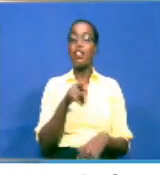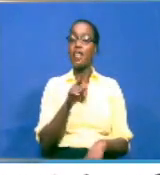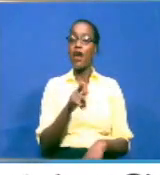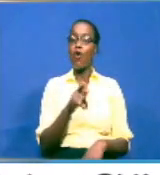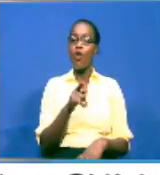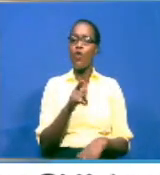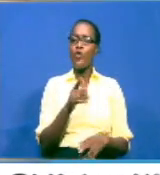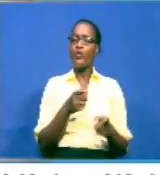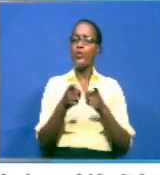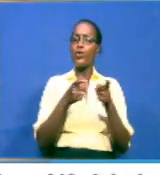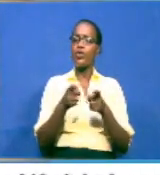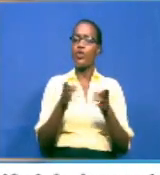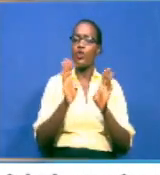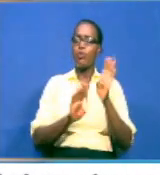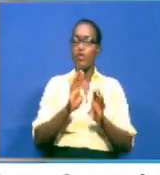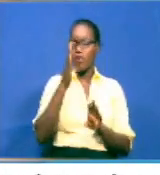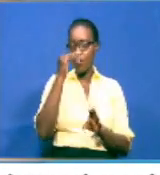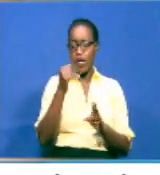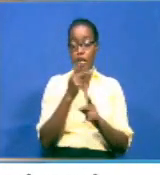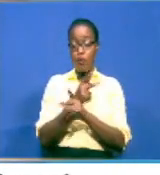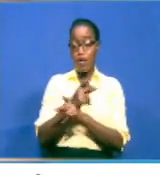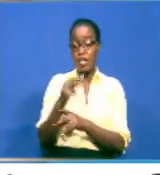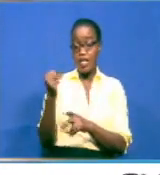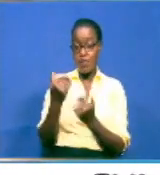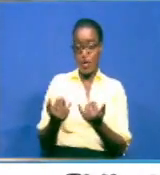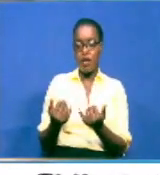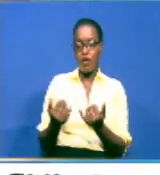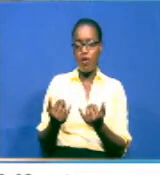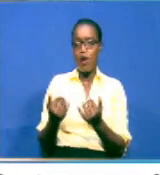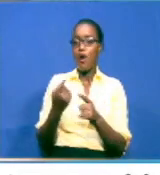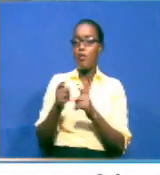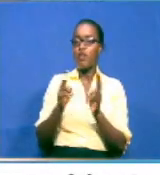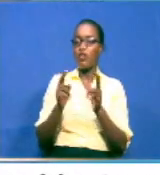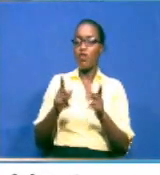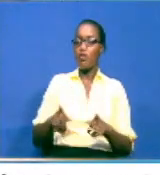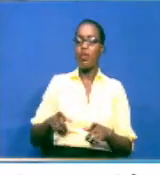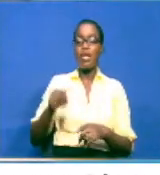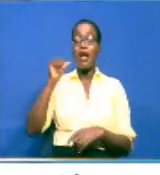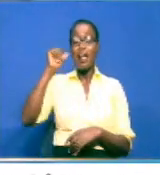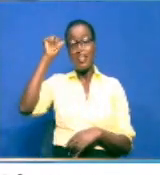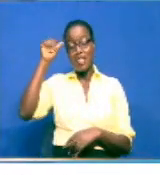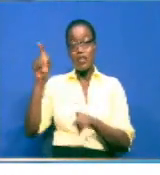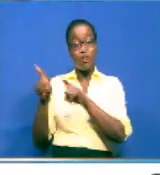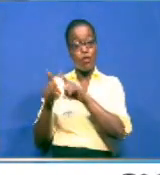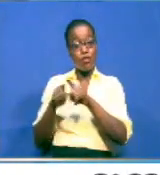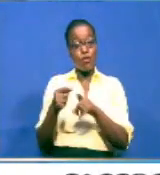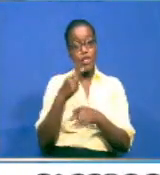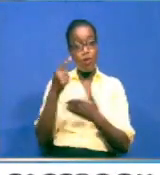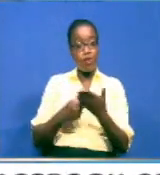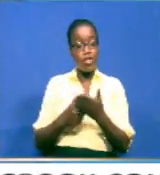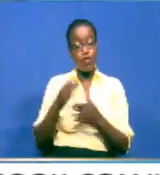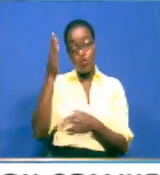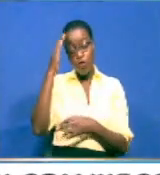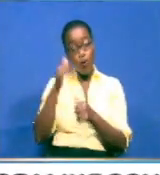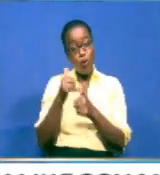that kind of behavior so that we protect them for the time being. But for normal adults, we are also saying that we know it is a mobile